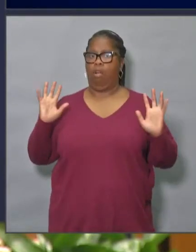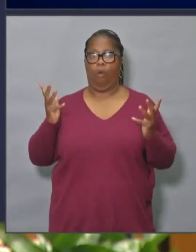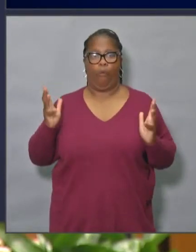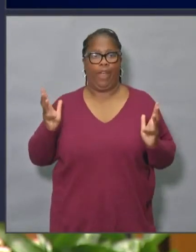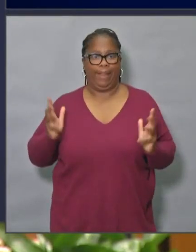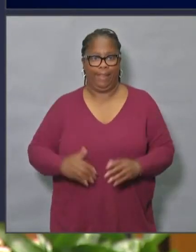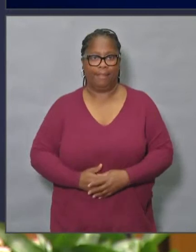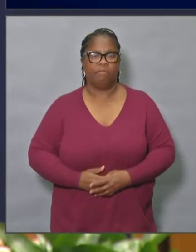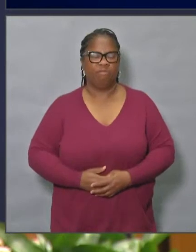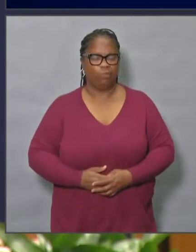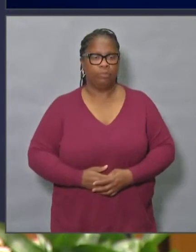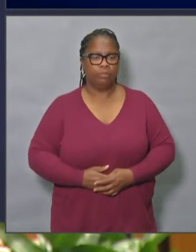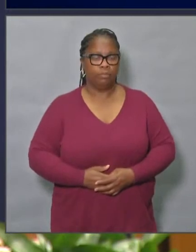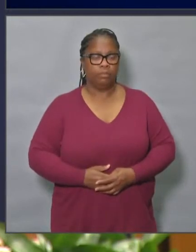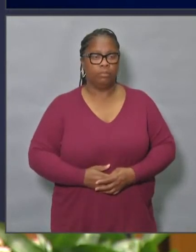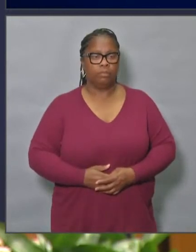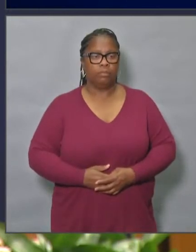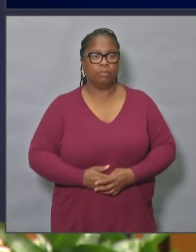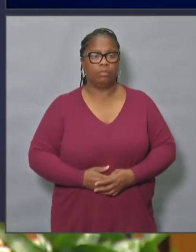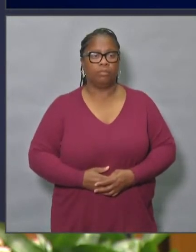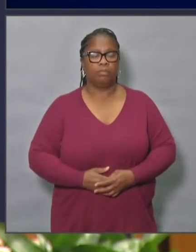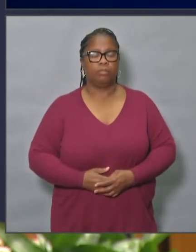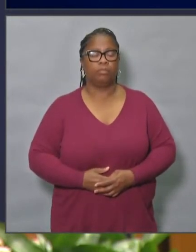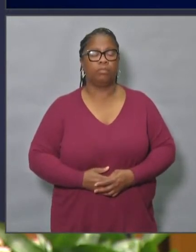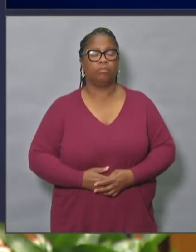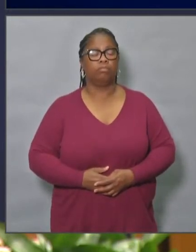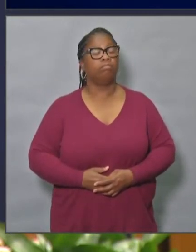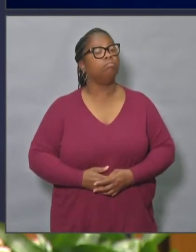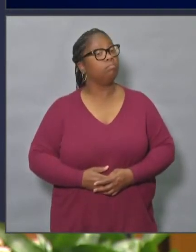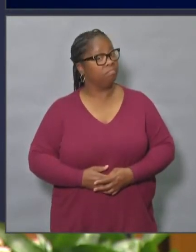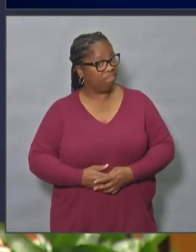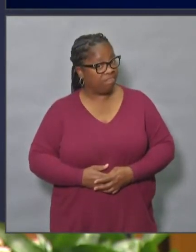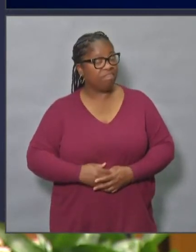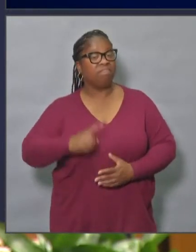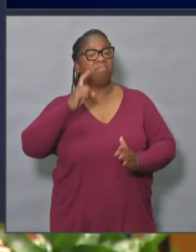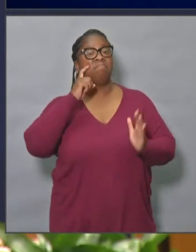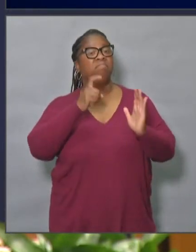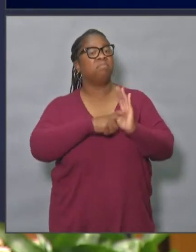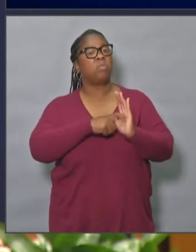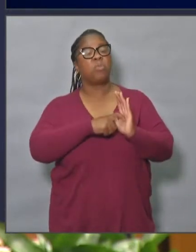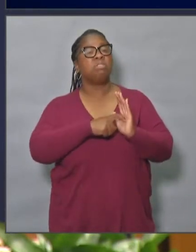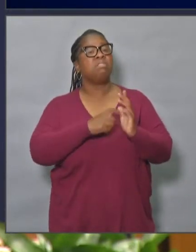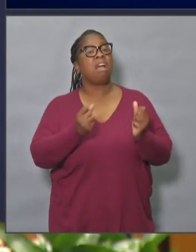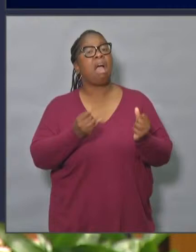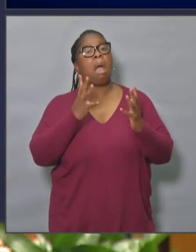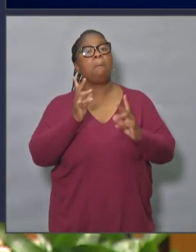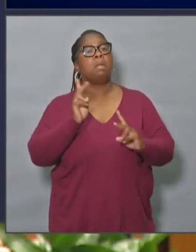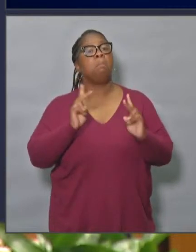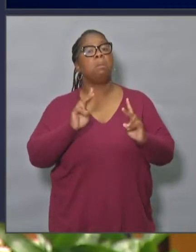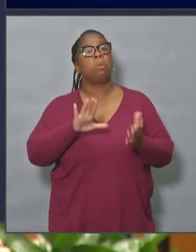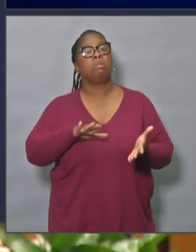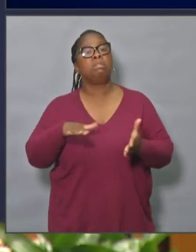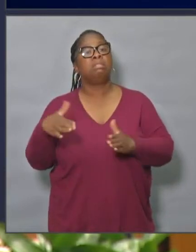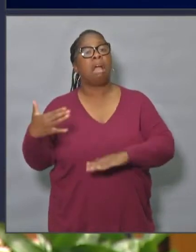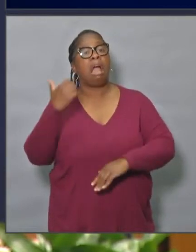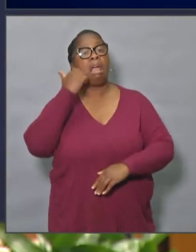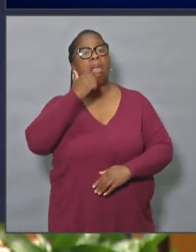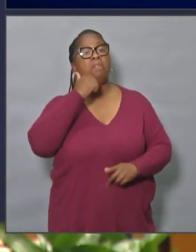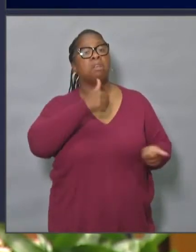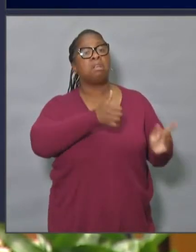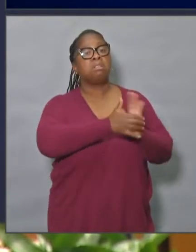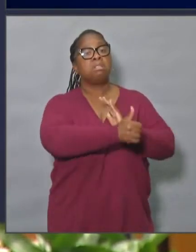of the mass testing. We do continue to see a decrease in the average number of daily deaths in the skilled